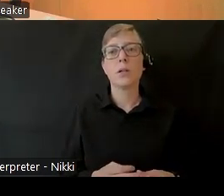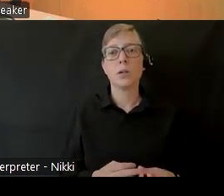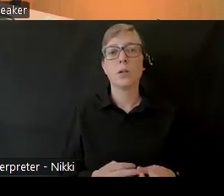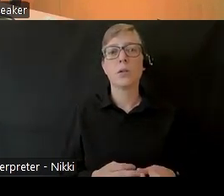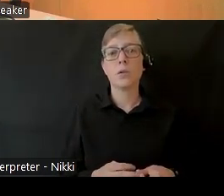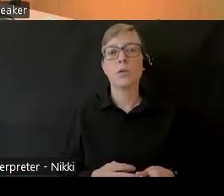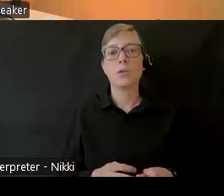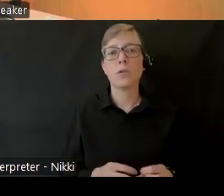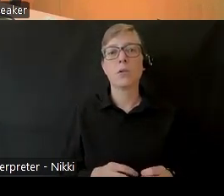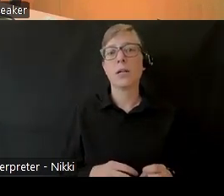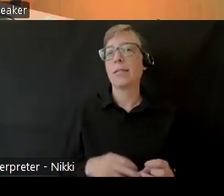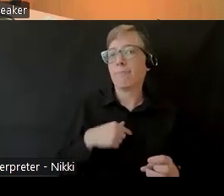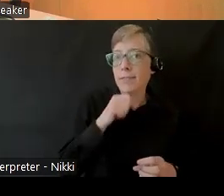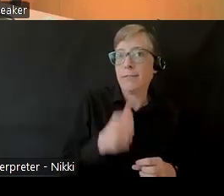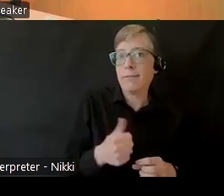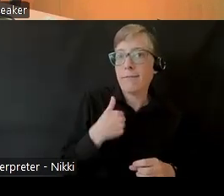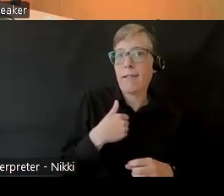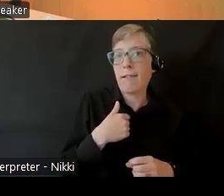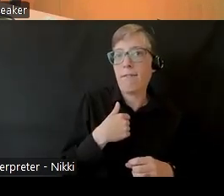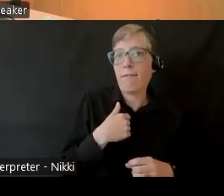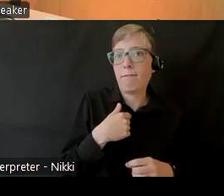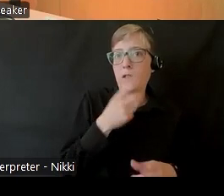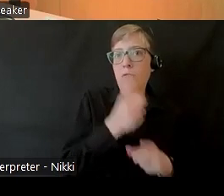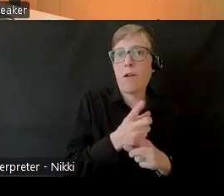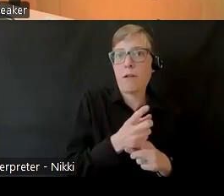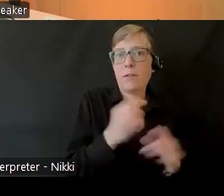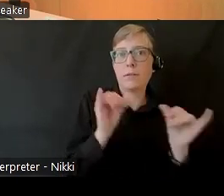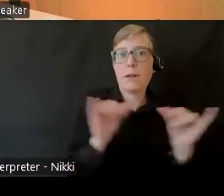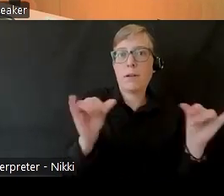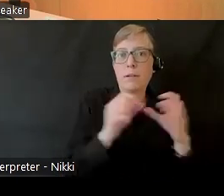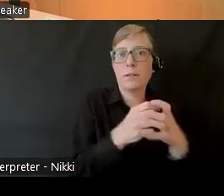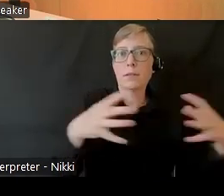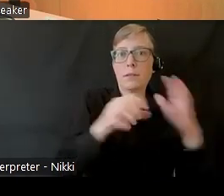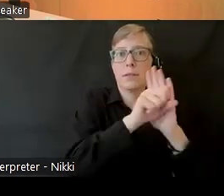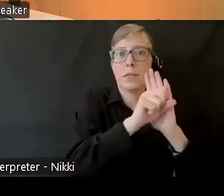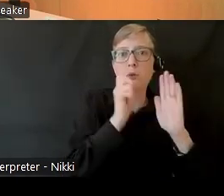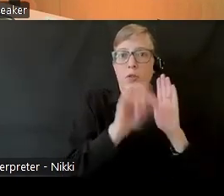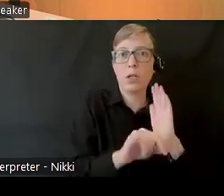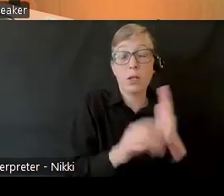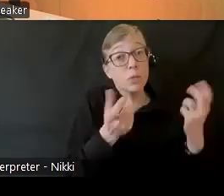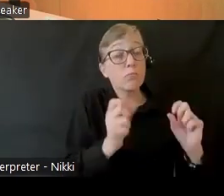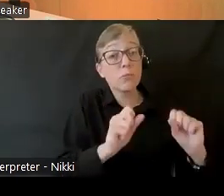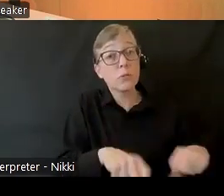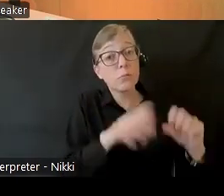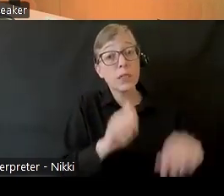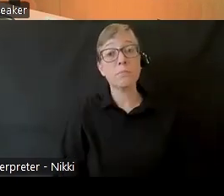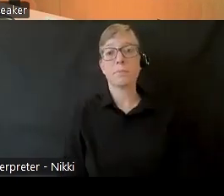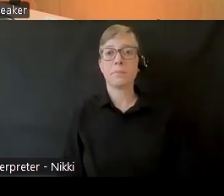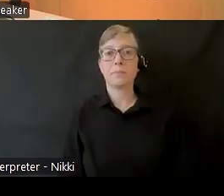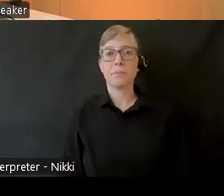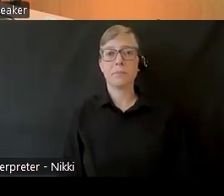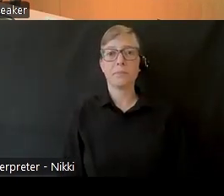the sample size to do that kind of stratification, but It could be. For